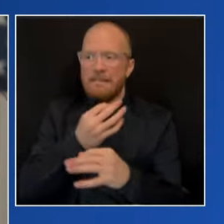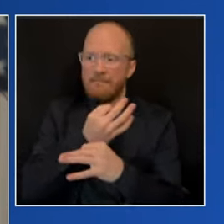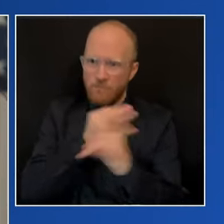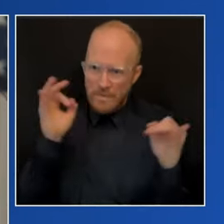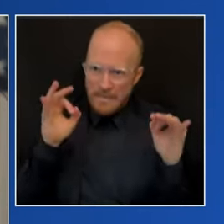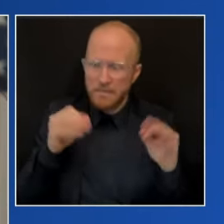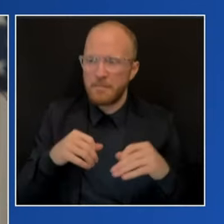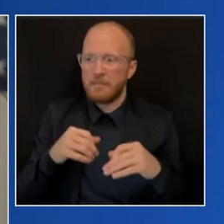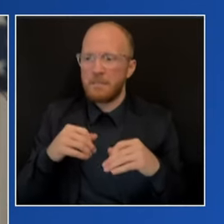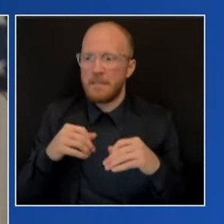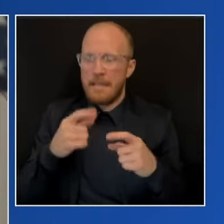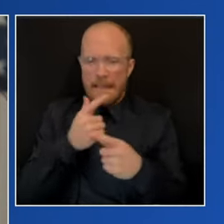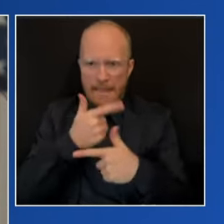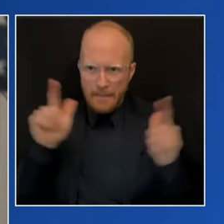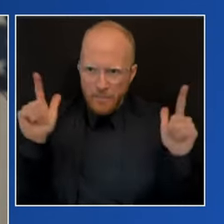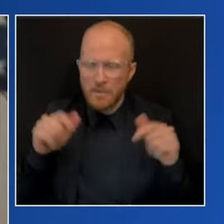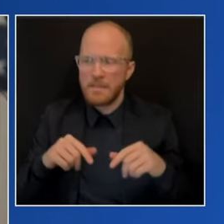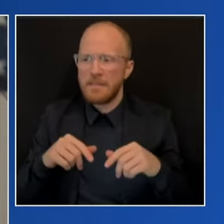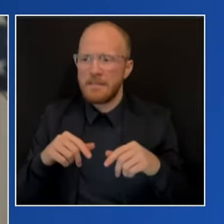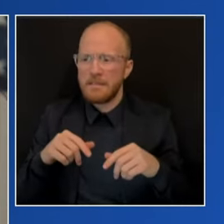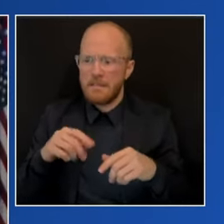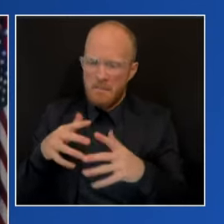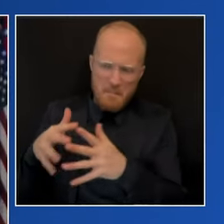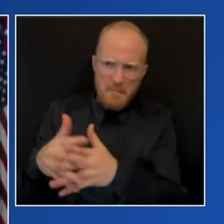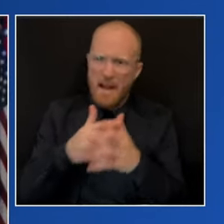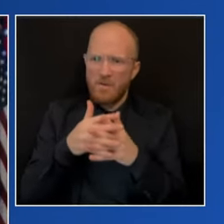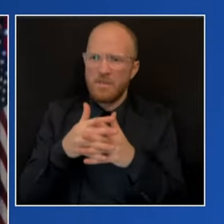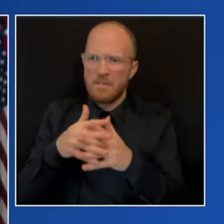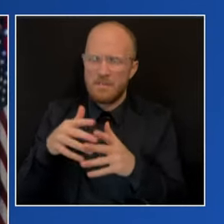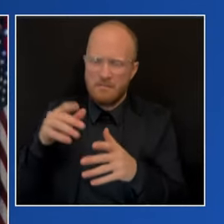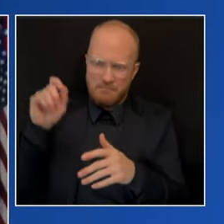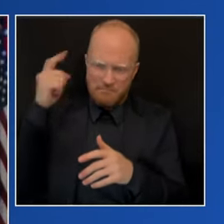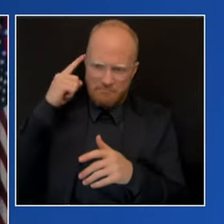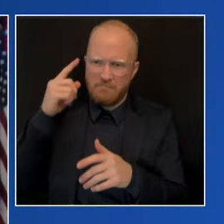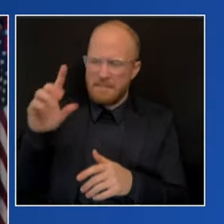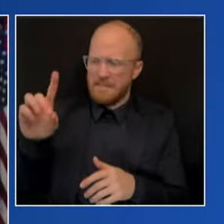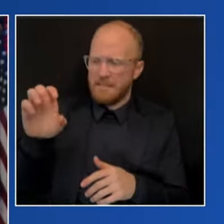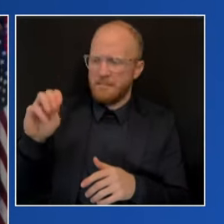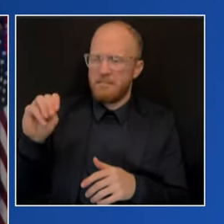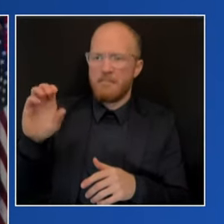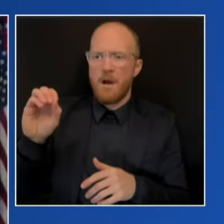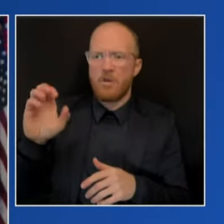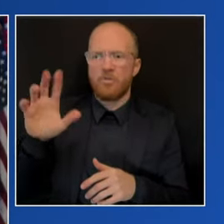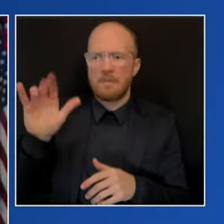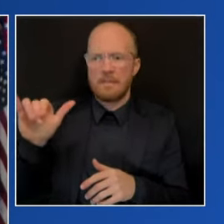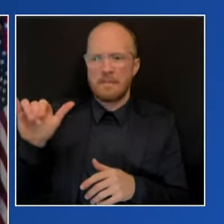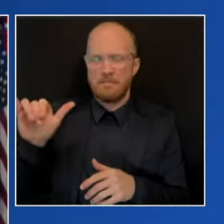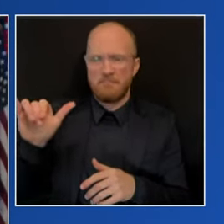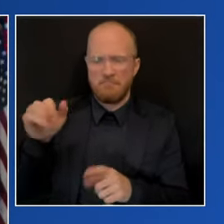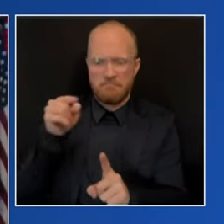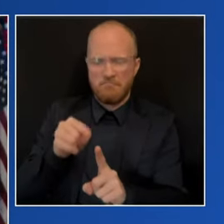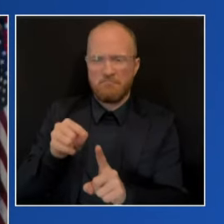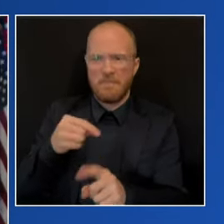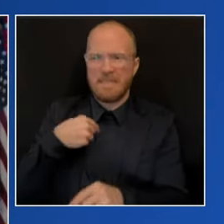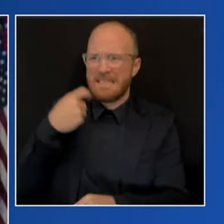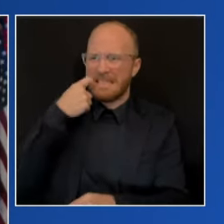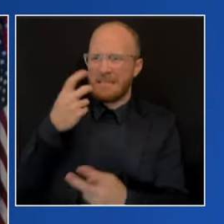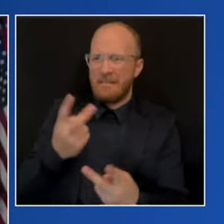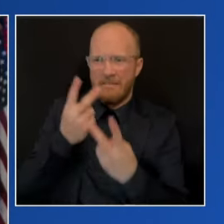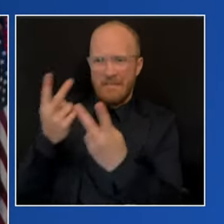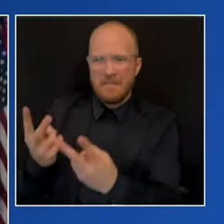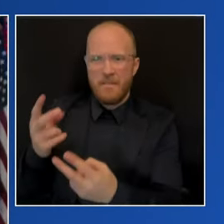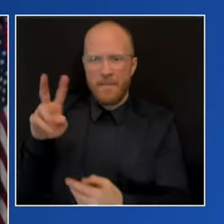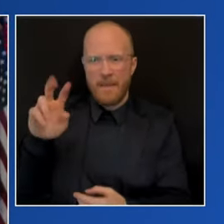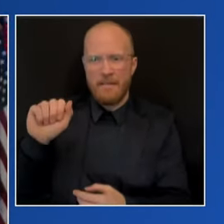democracy, American democracy. I just visited the grounds of Valley Forge. I've been there a number of times from the time I was a Boy